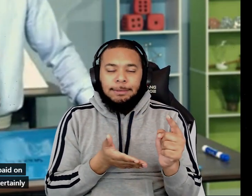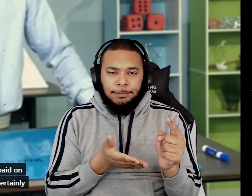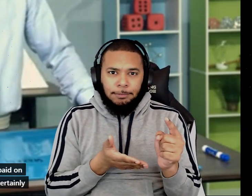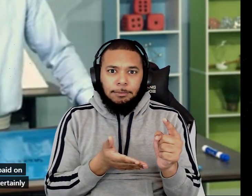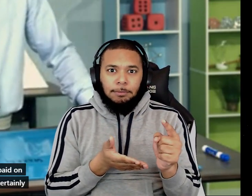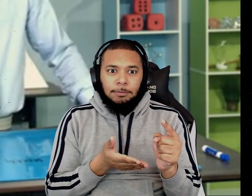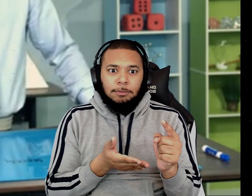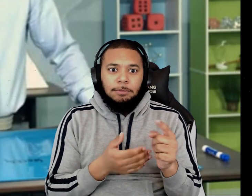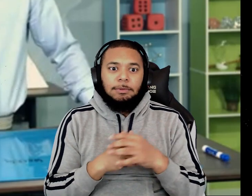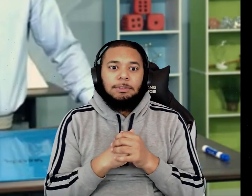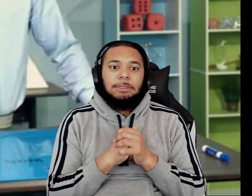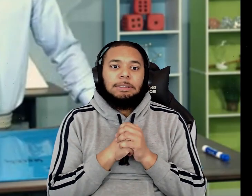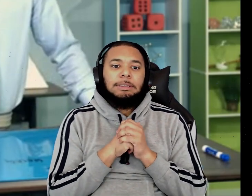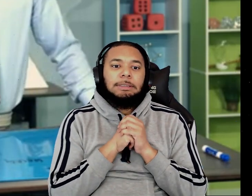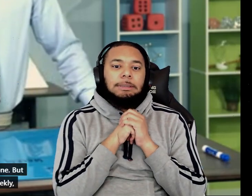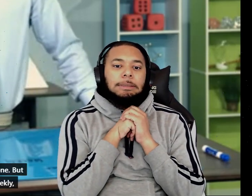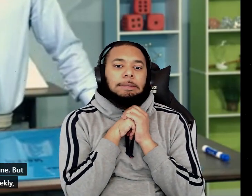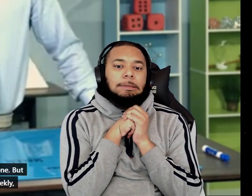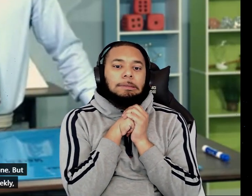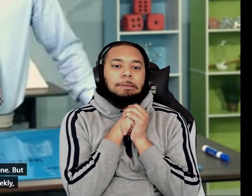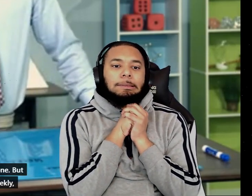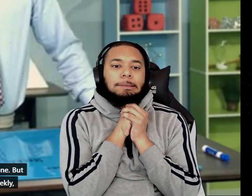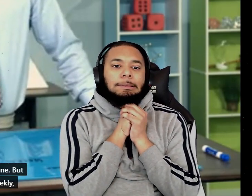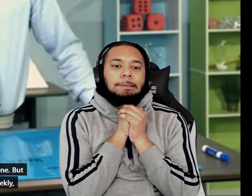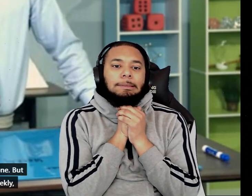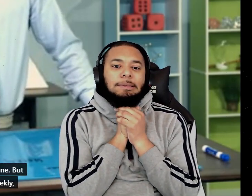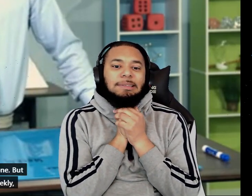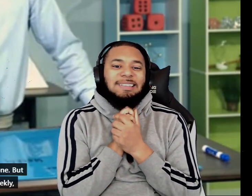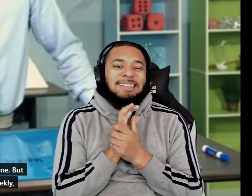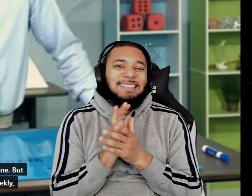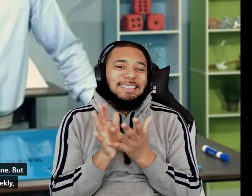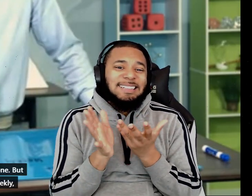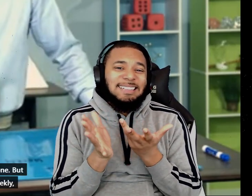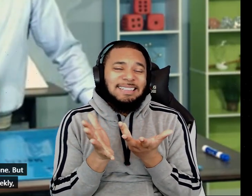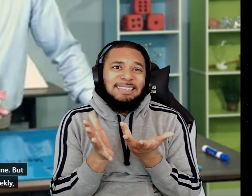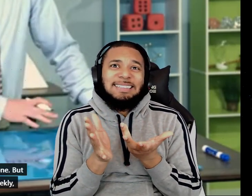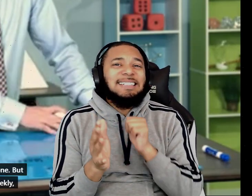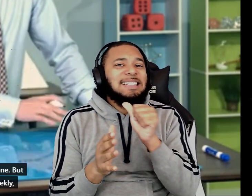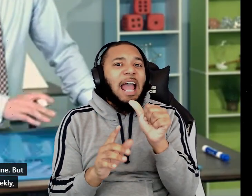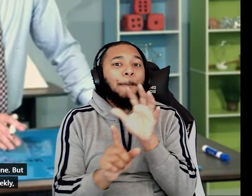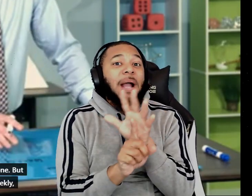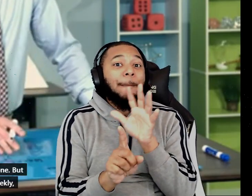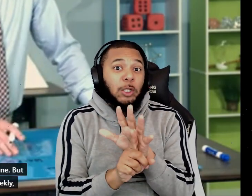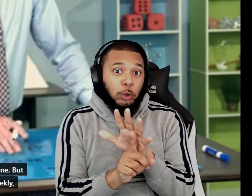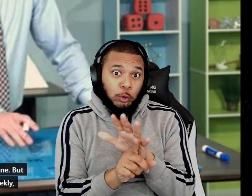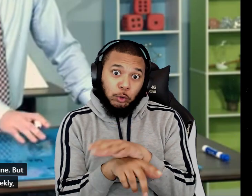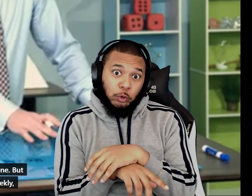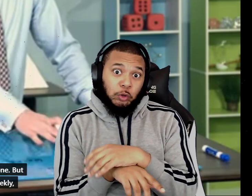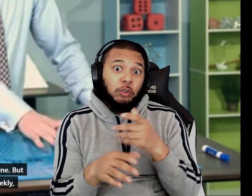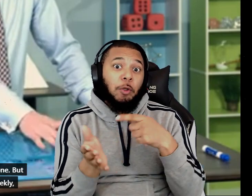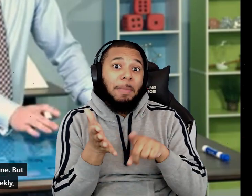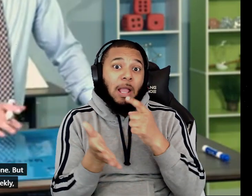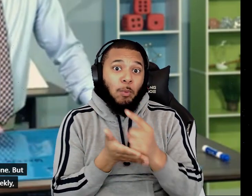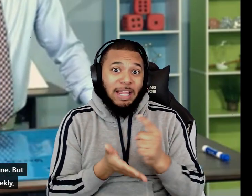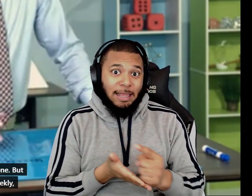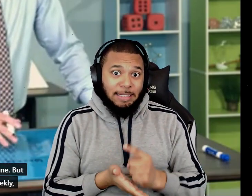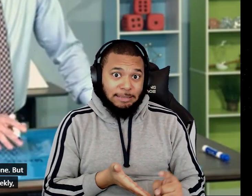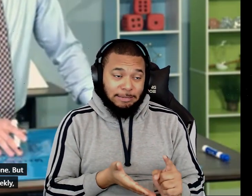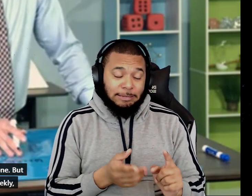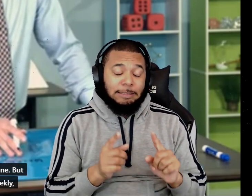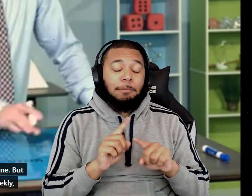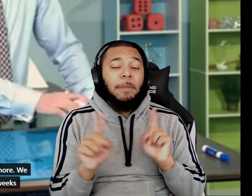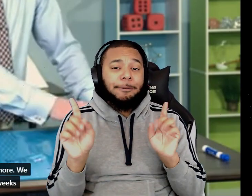It's certainly, shall we say, less frequently done, but it is possible. So if this